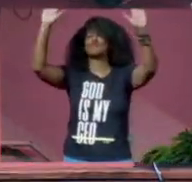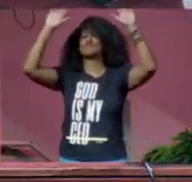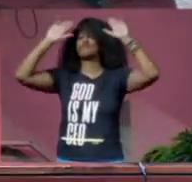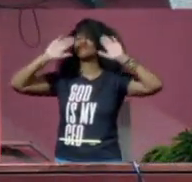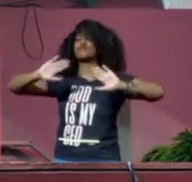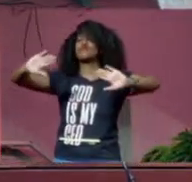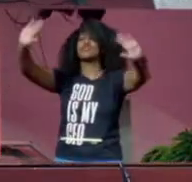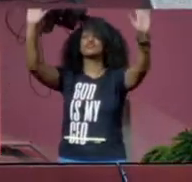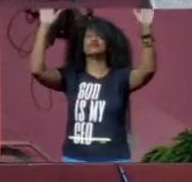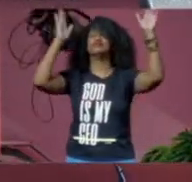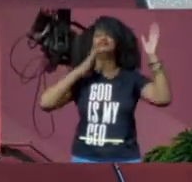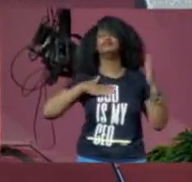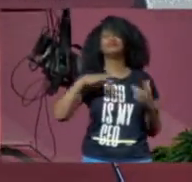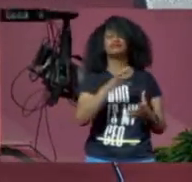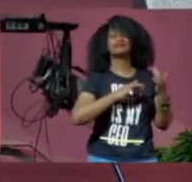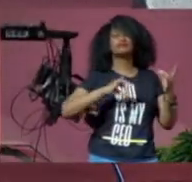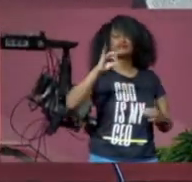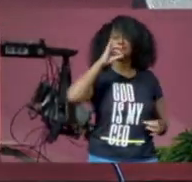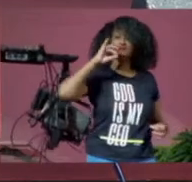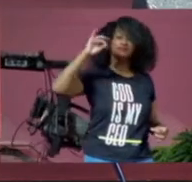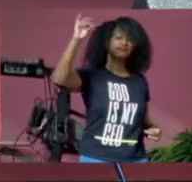wonder in my